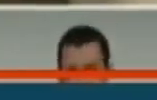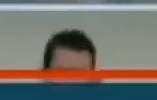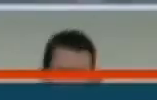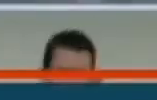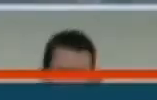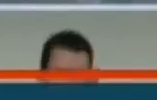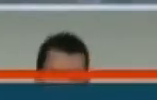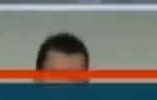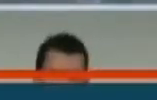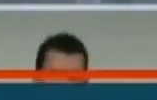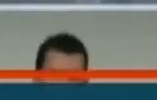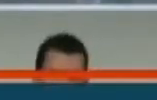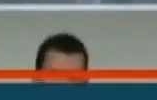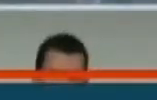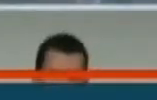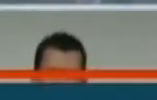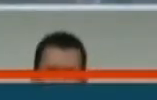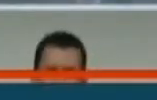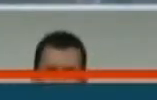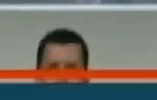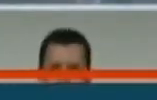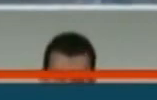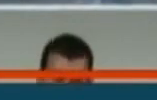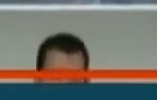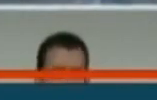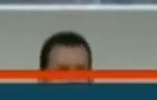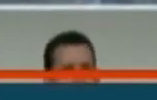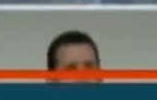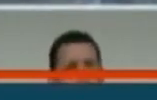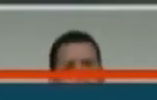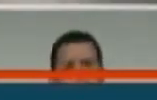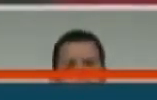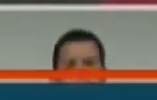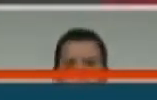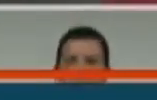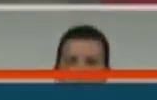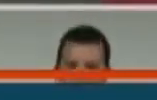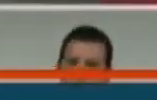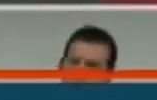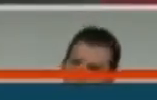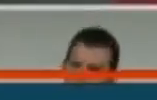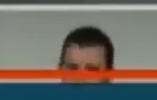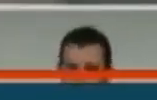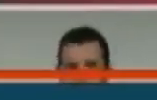Soberana 2 on the official site listing projects that are in the clinical trials phase.